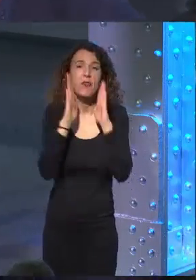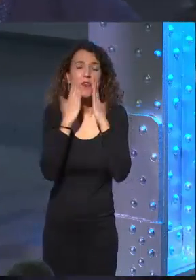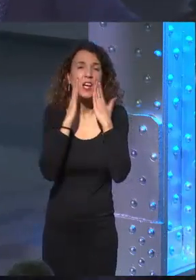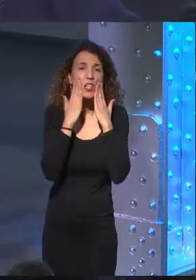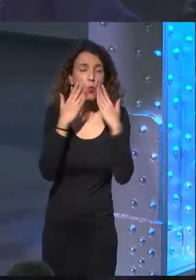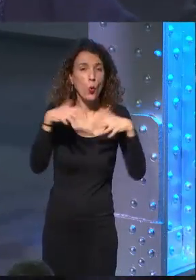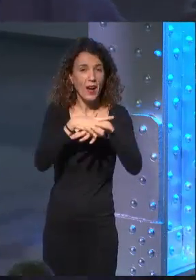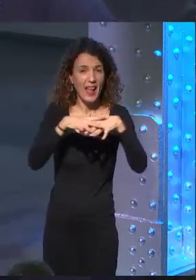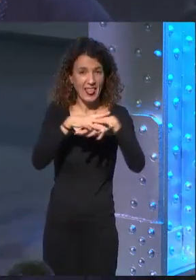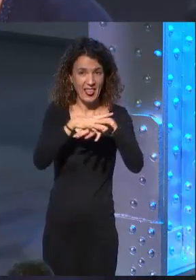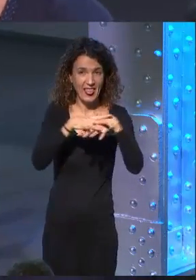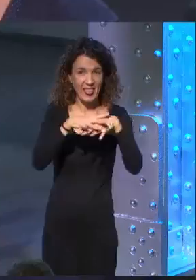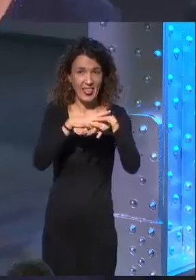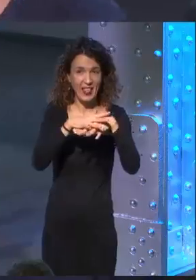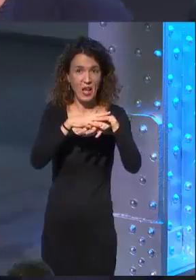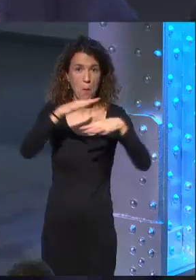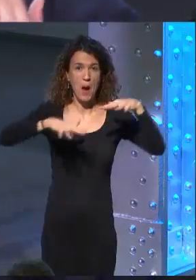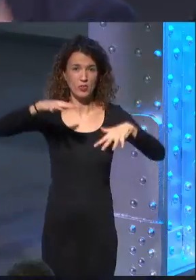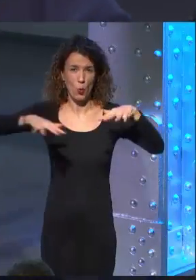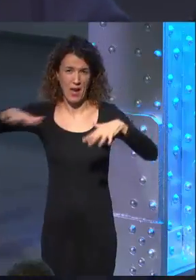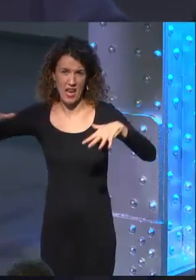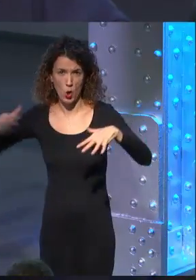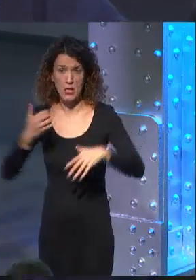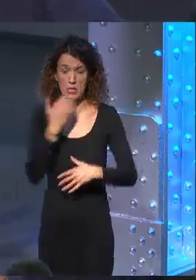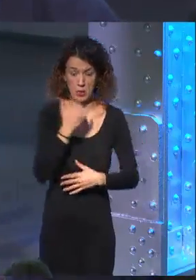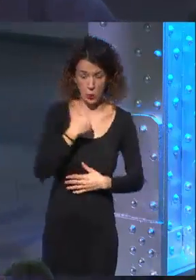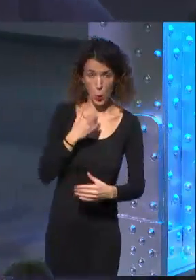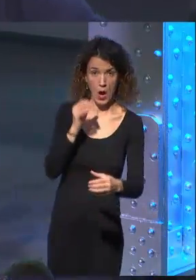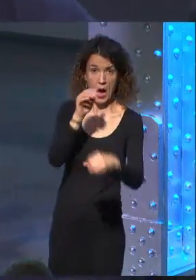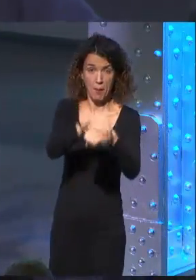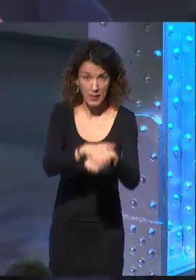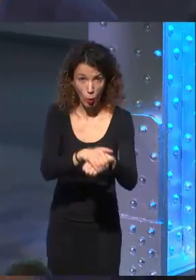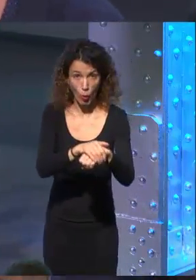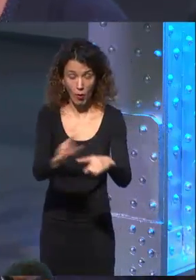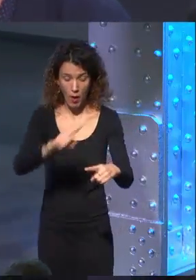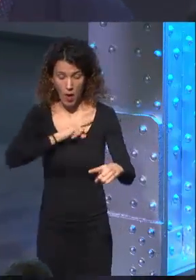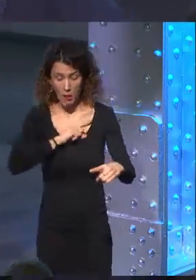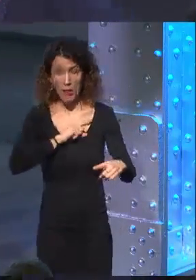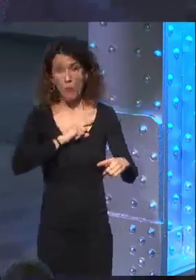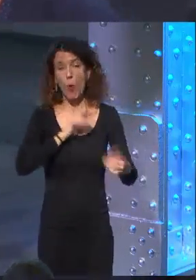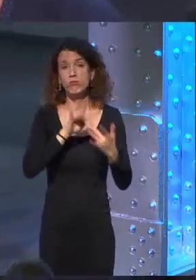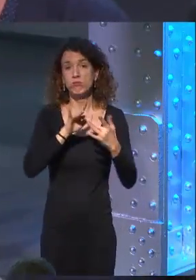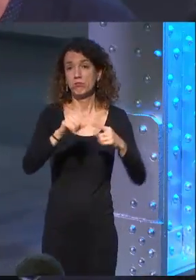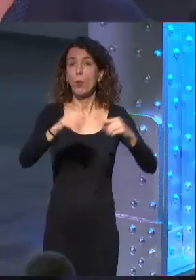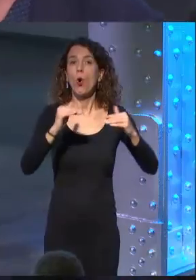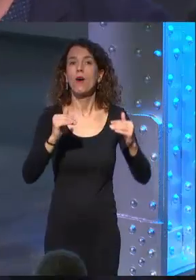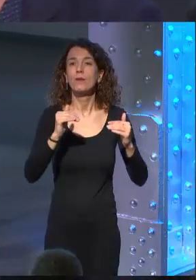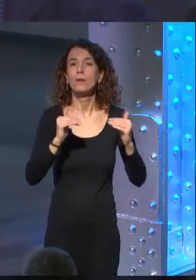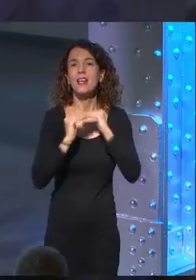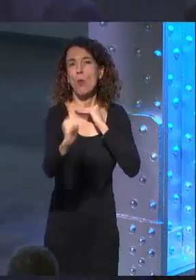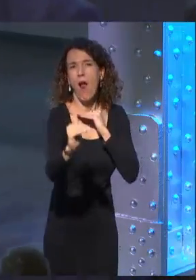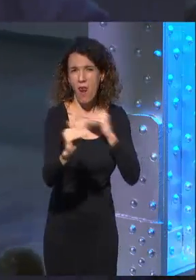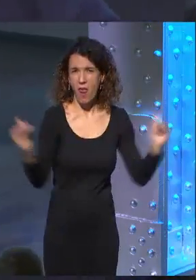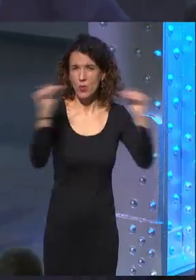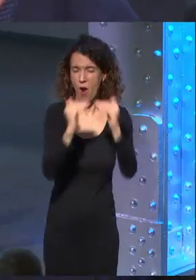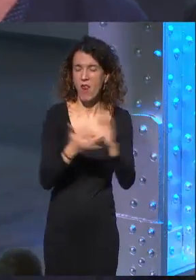that the coolest thing that they know is Facebook. It's a symmetrical network where if you're a friend of you, the other one is